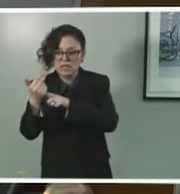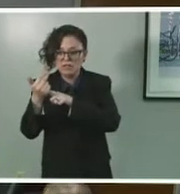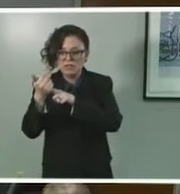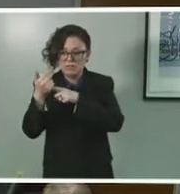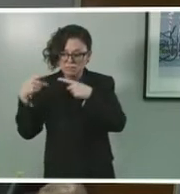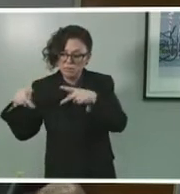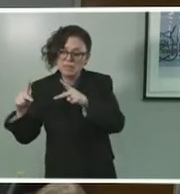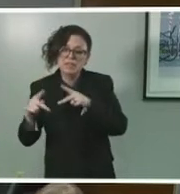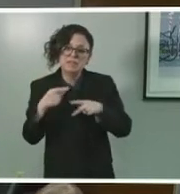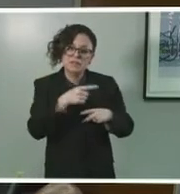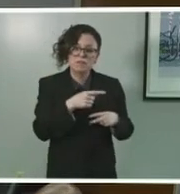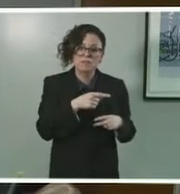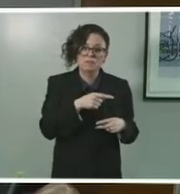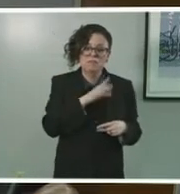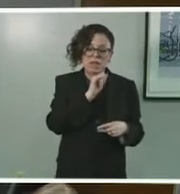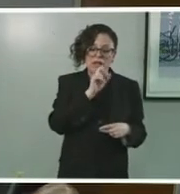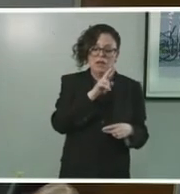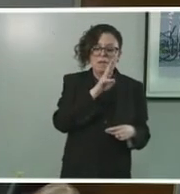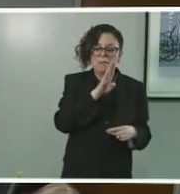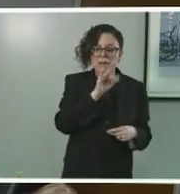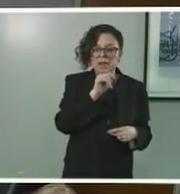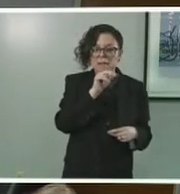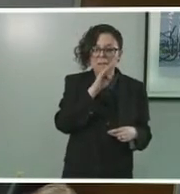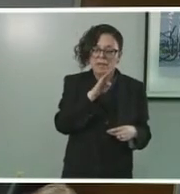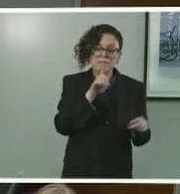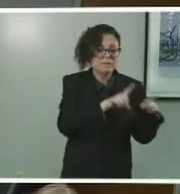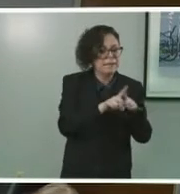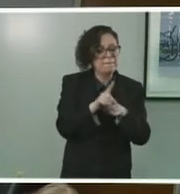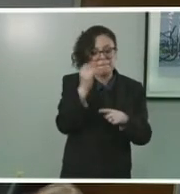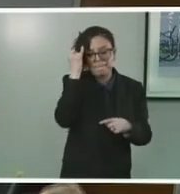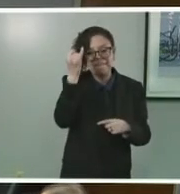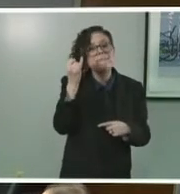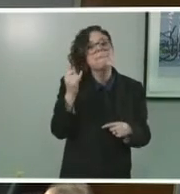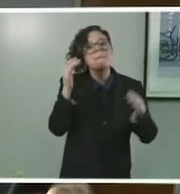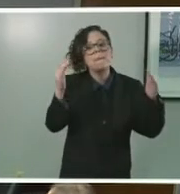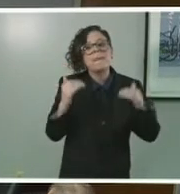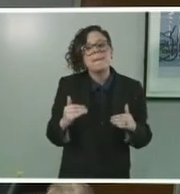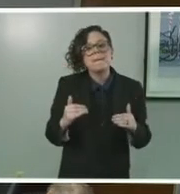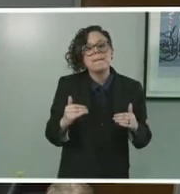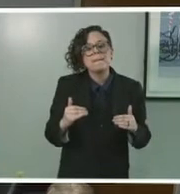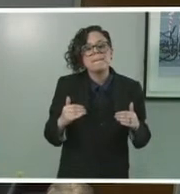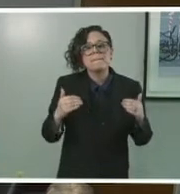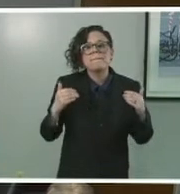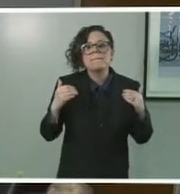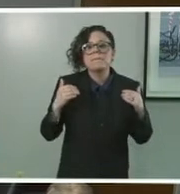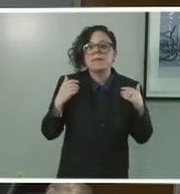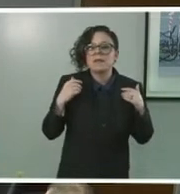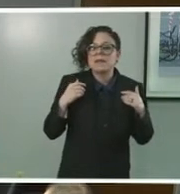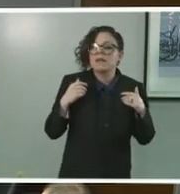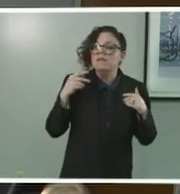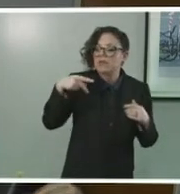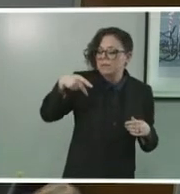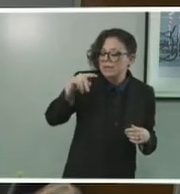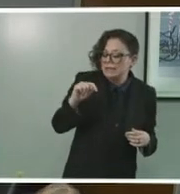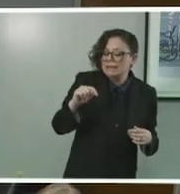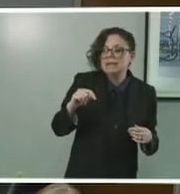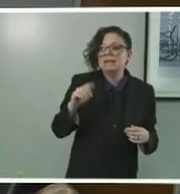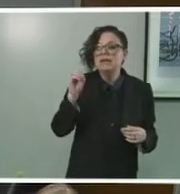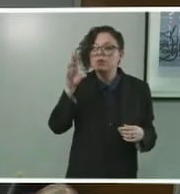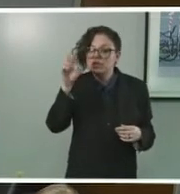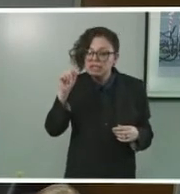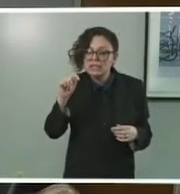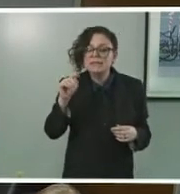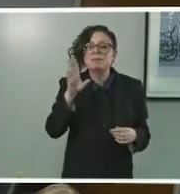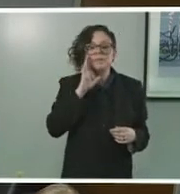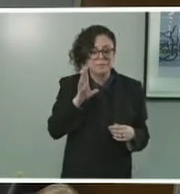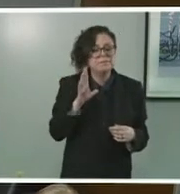falls under that same category. Physical, speech, and occupational therapy clinics. That's permissible. Healthcare, medical Correct. provision.